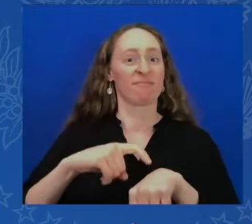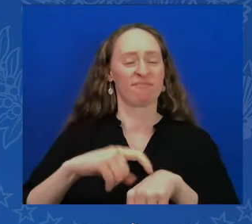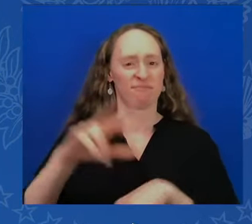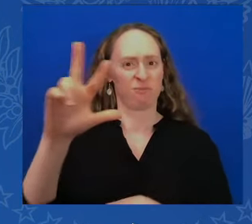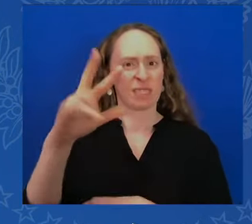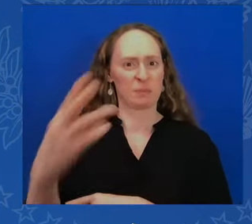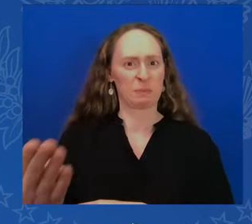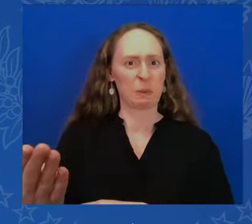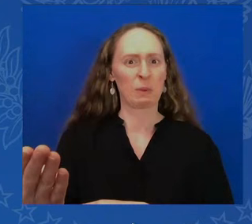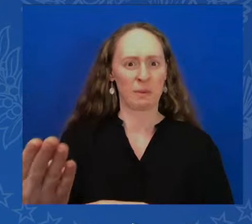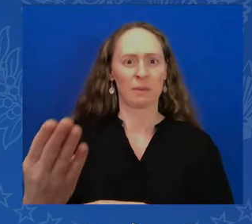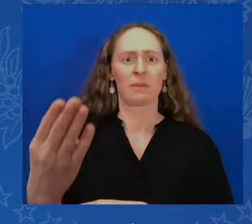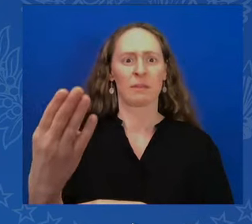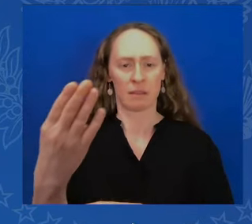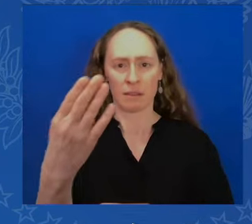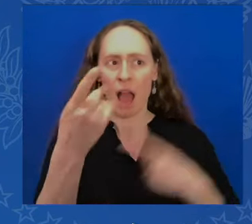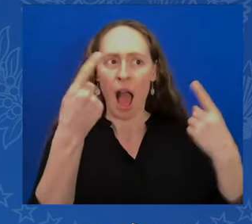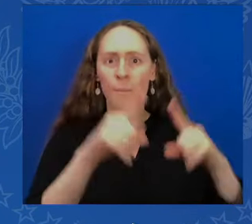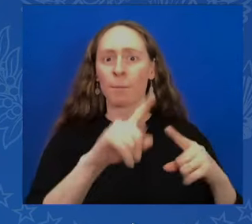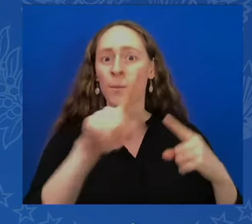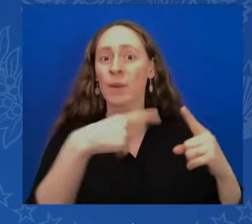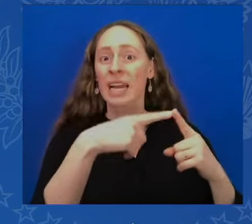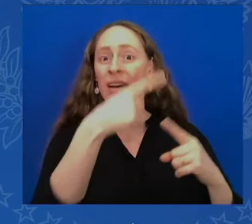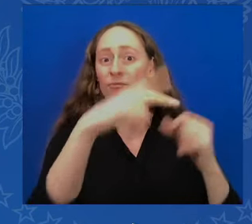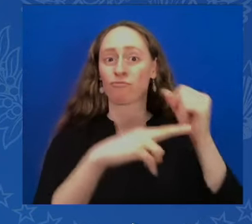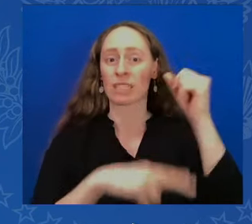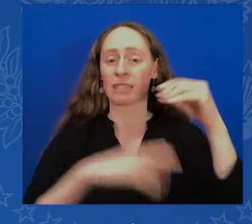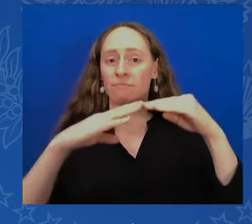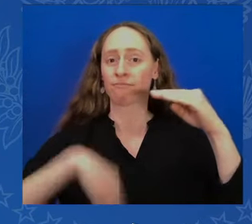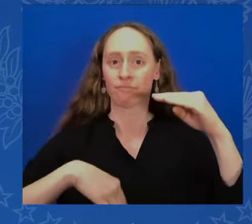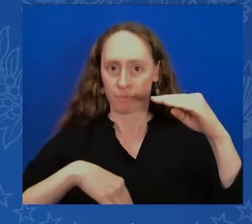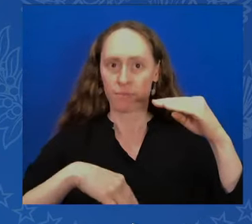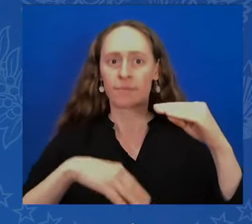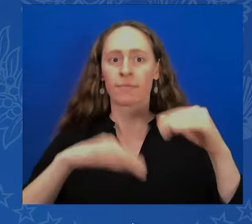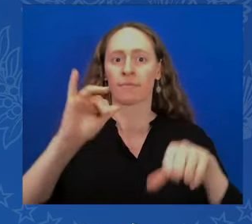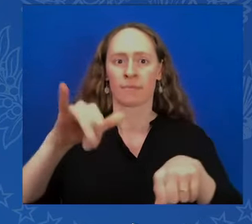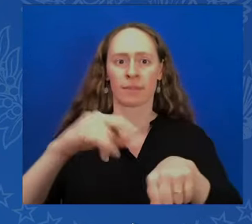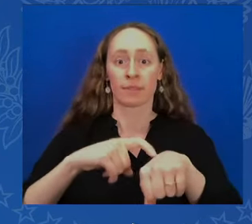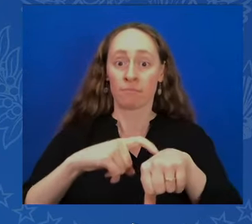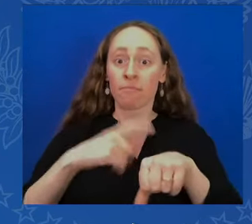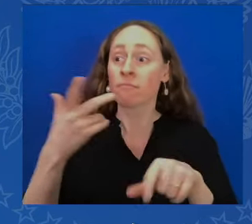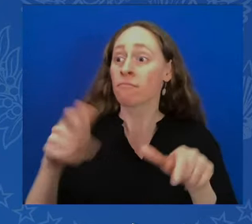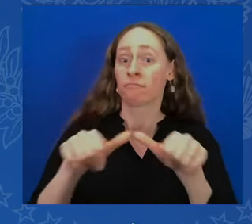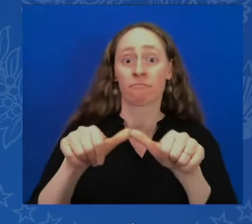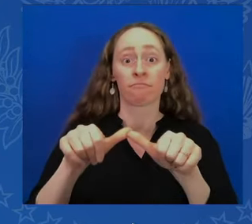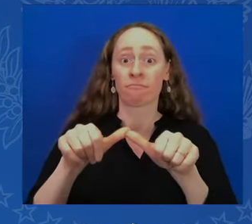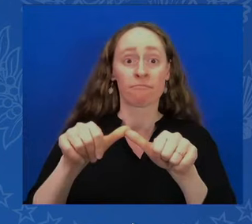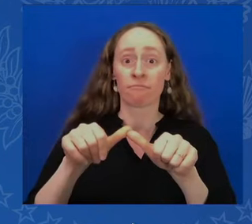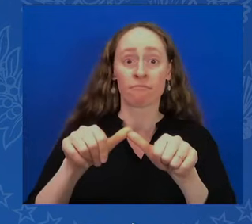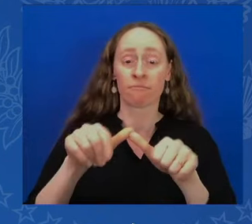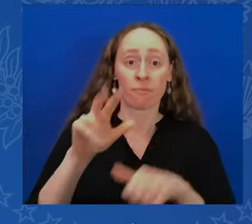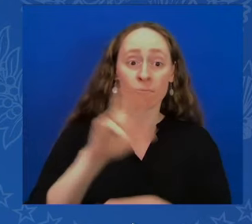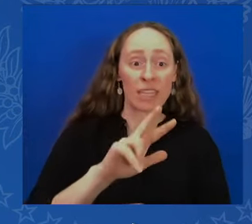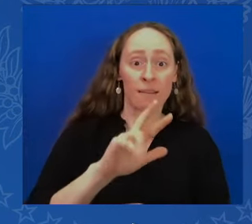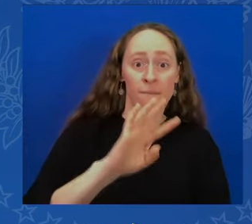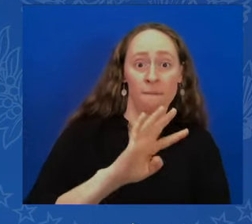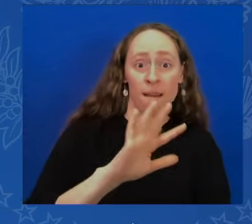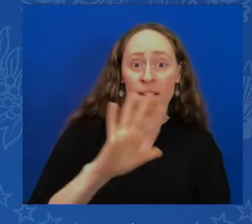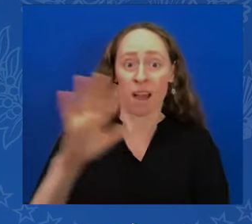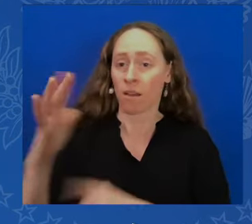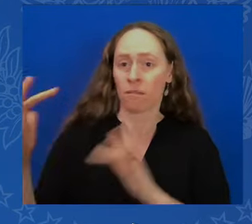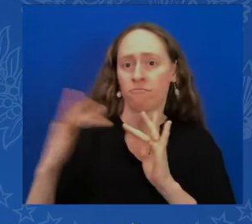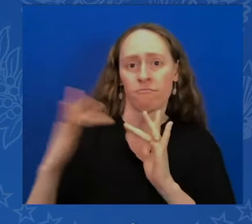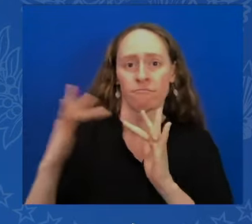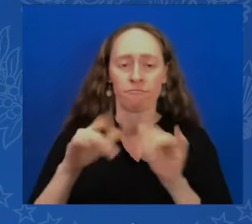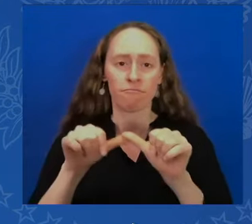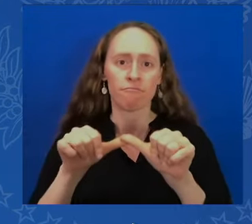every hour since, we've worked hand in hand with this administration. President Biden might not